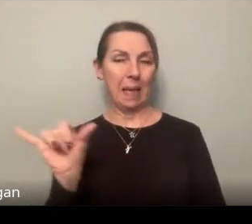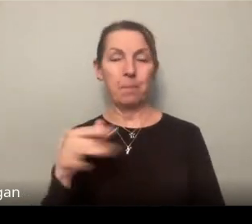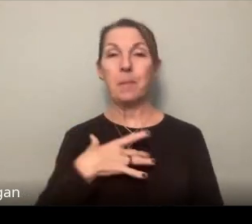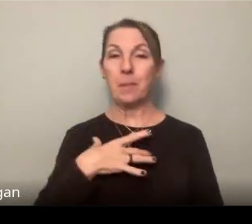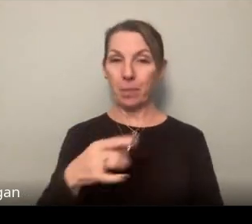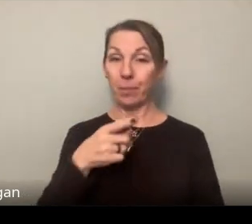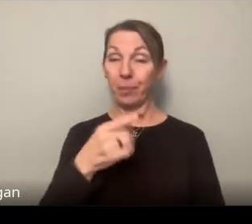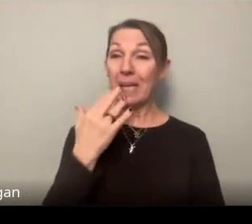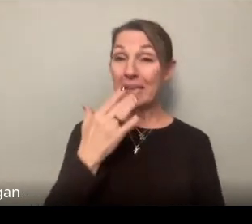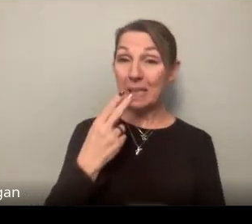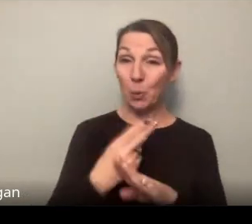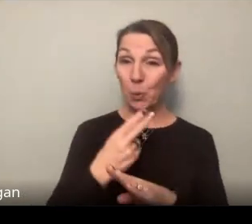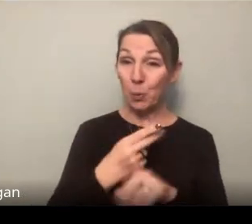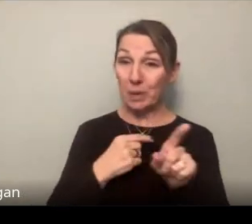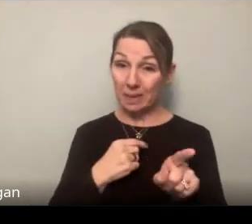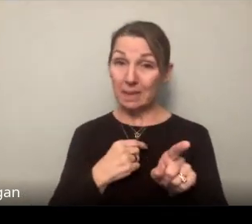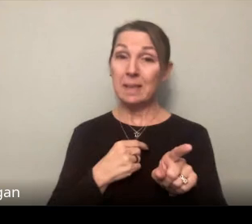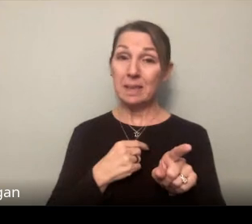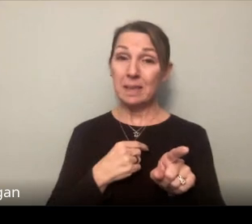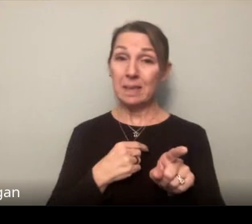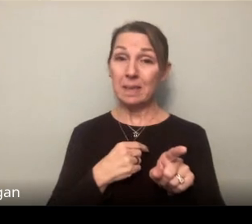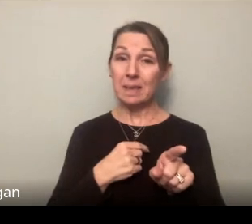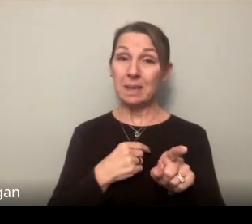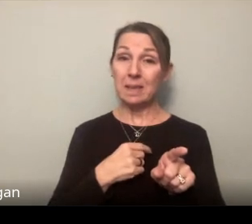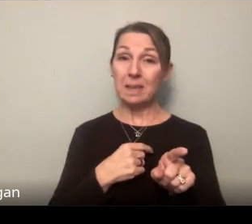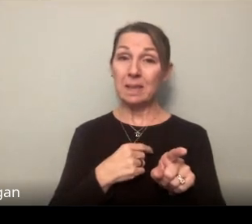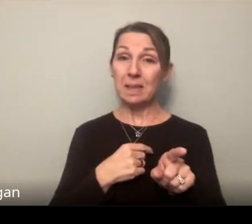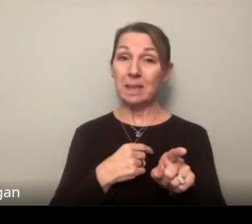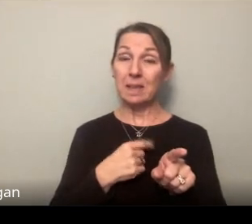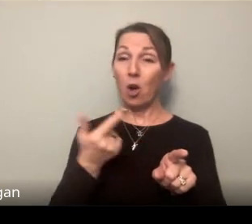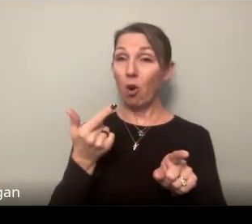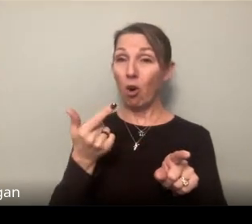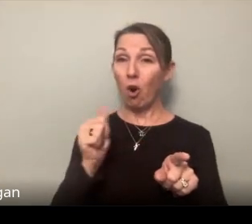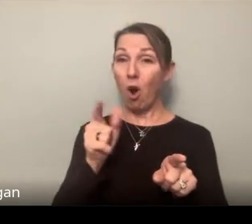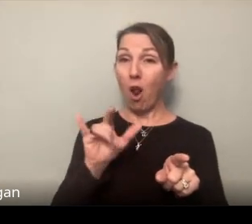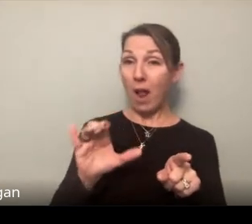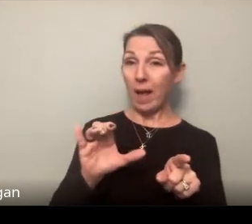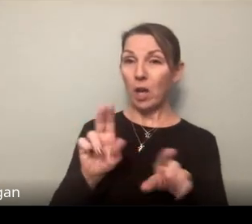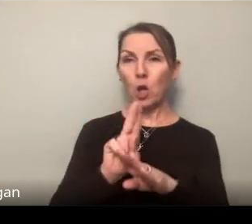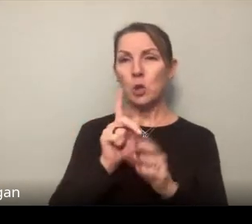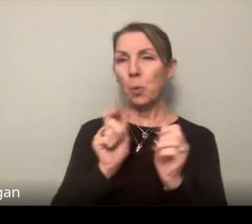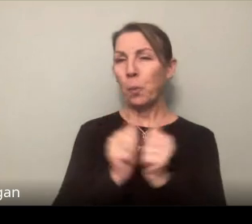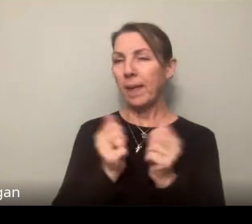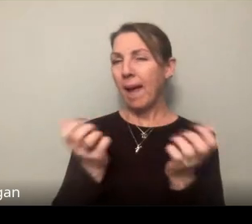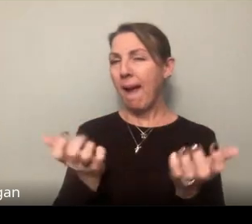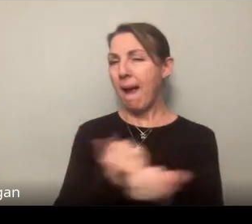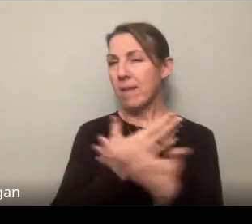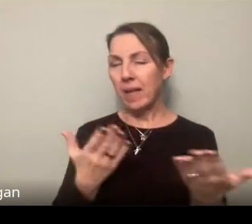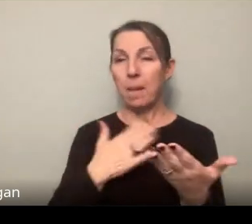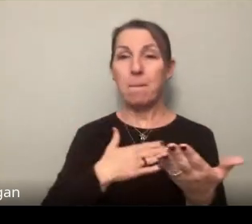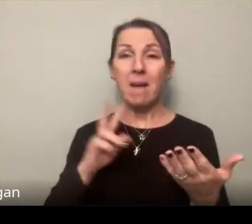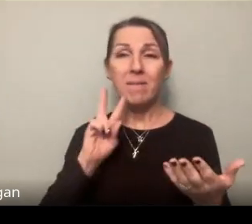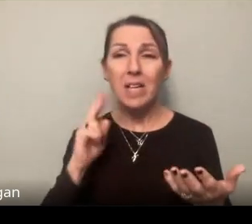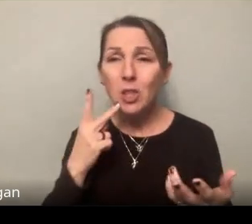This seasoning that I'm gonna use, this juicy garlic. I use it with everything. I put it on my vegetables,